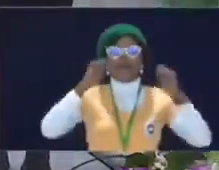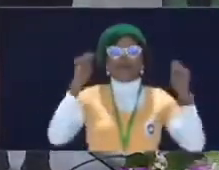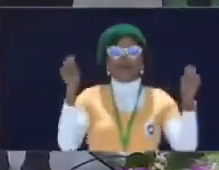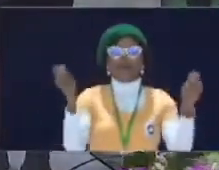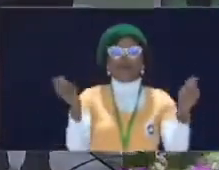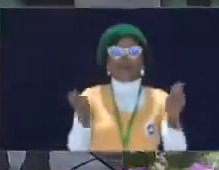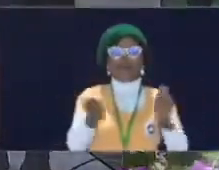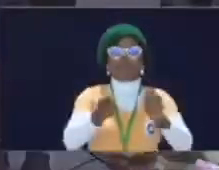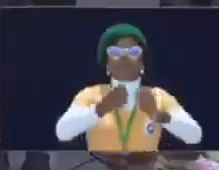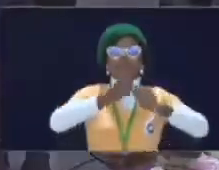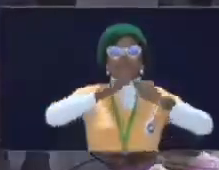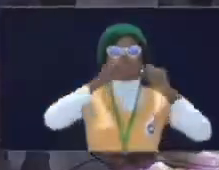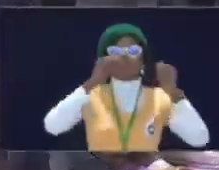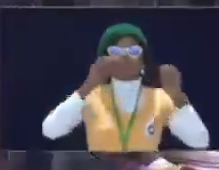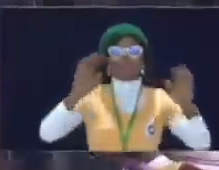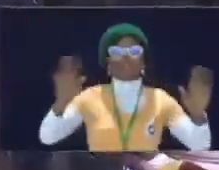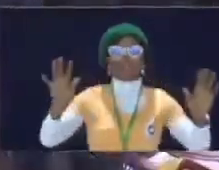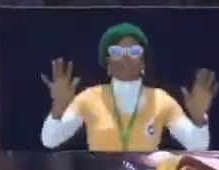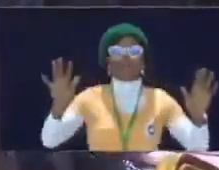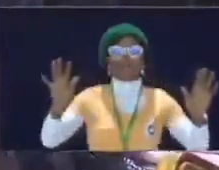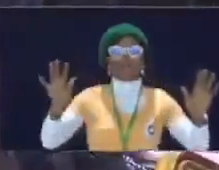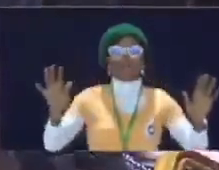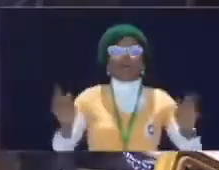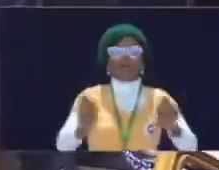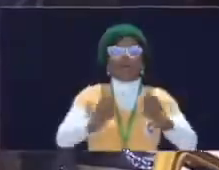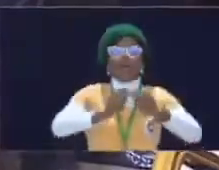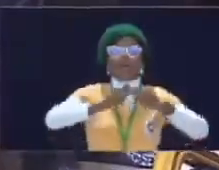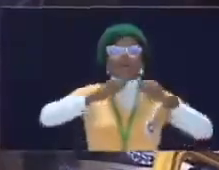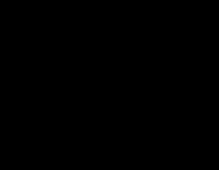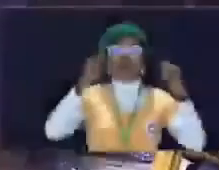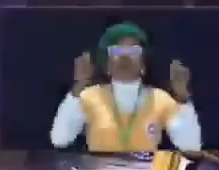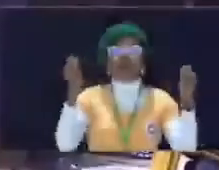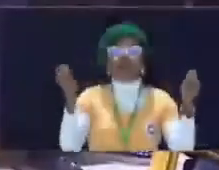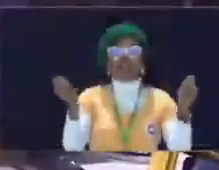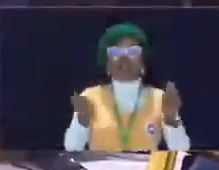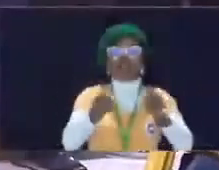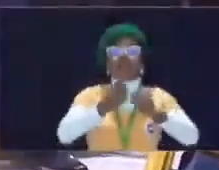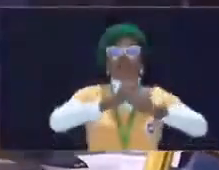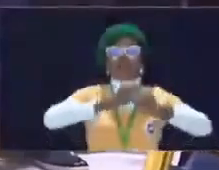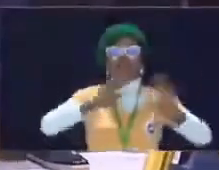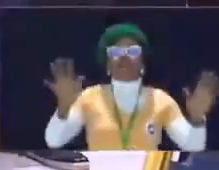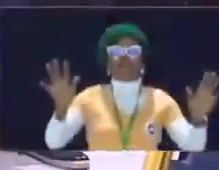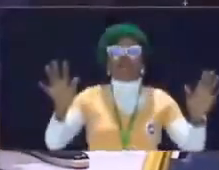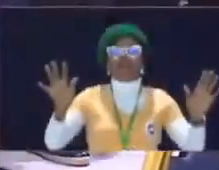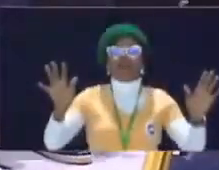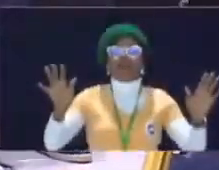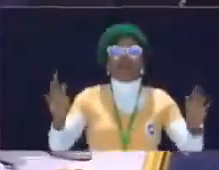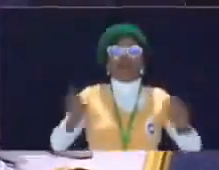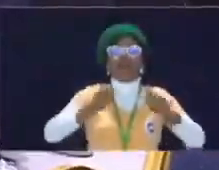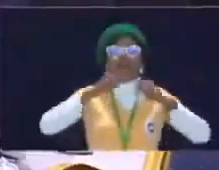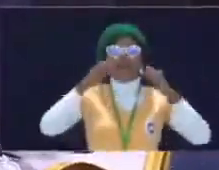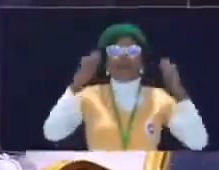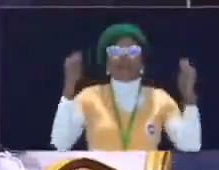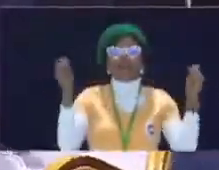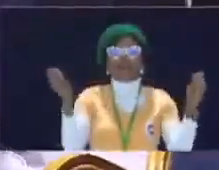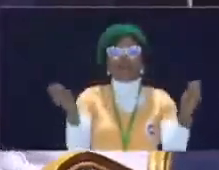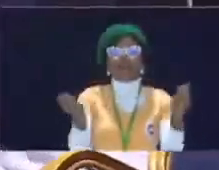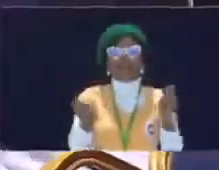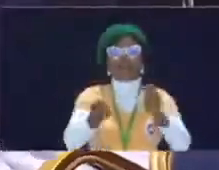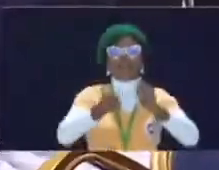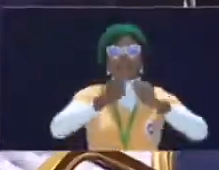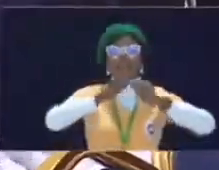Hallelujah hallelu Hallelujah Hallelujah Hallelujah